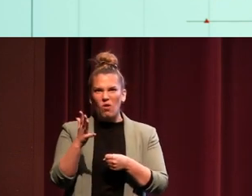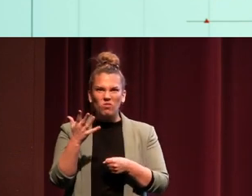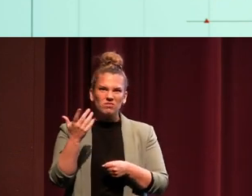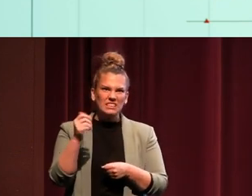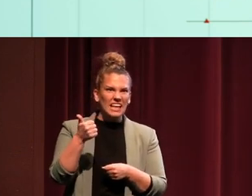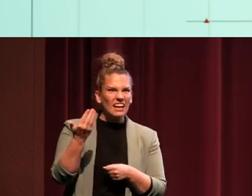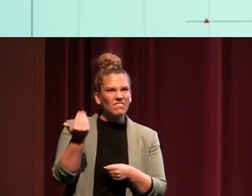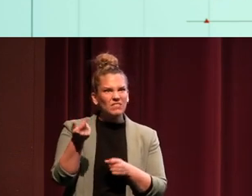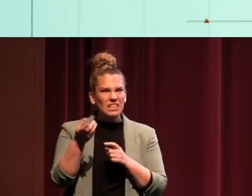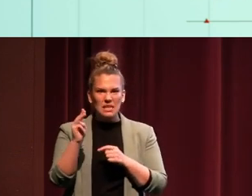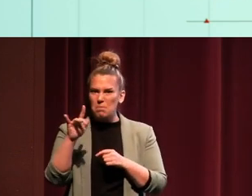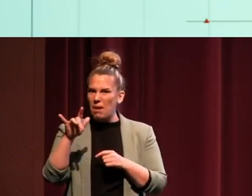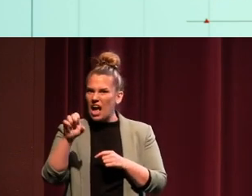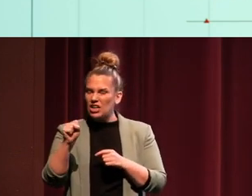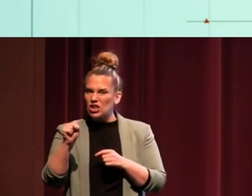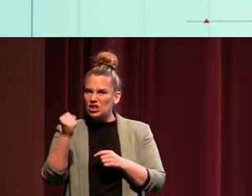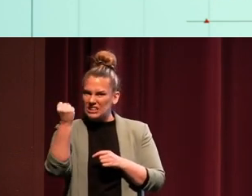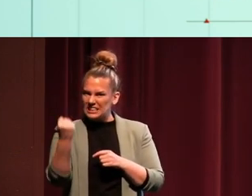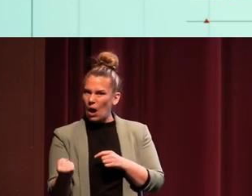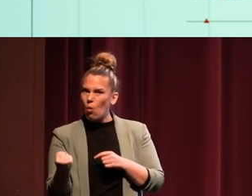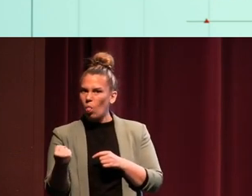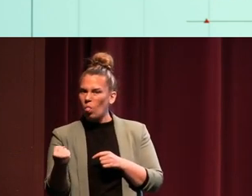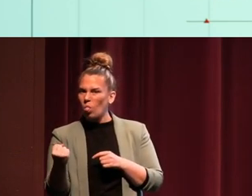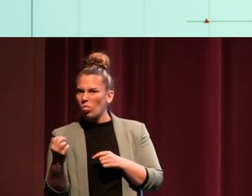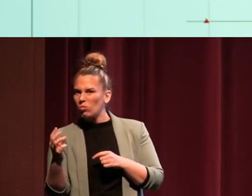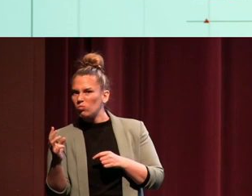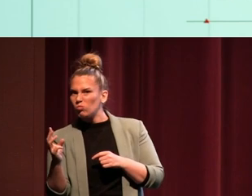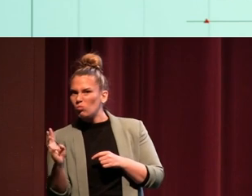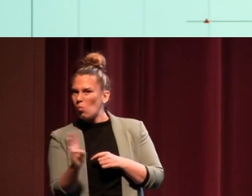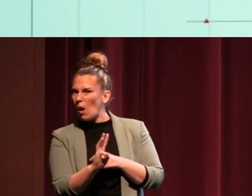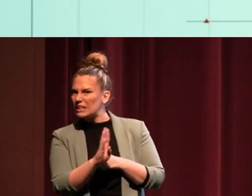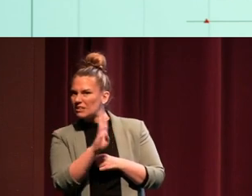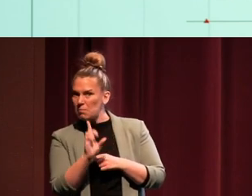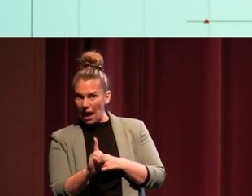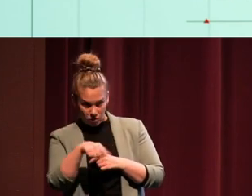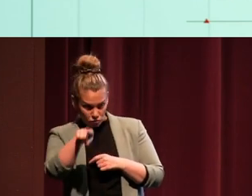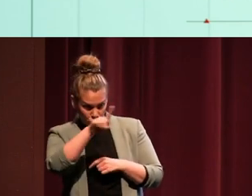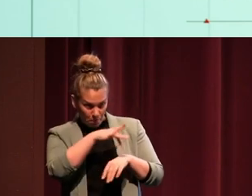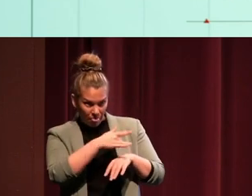miles southwest of Bend, right? Anybody been there?